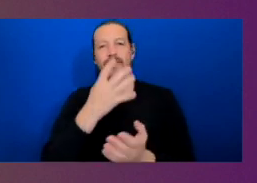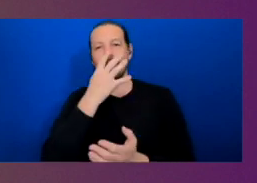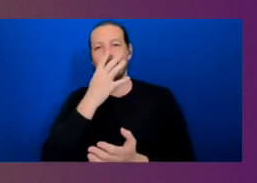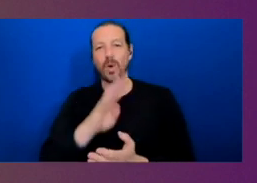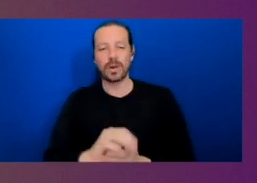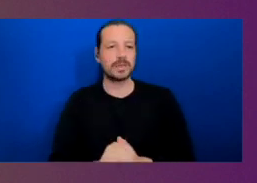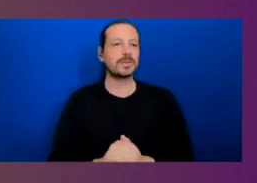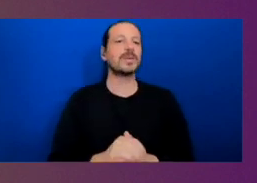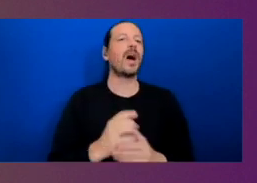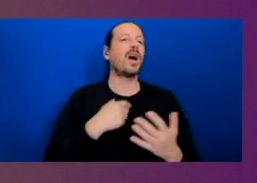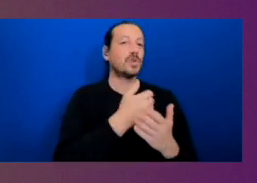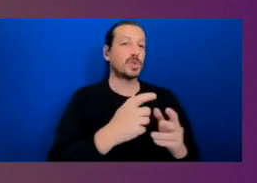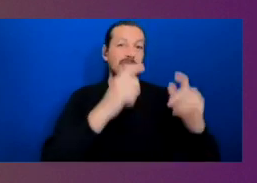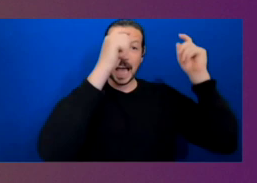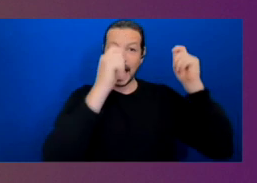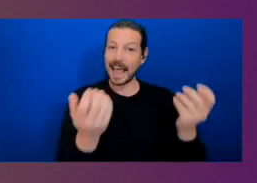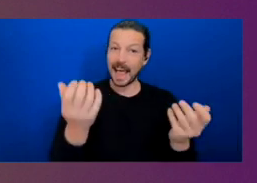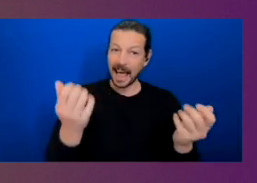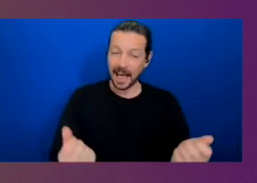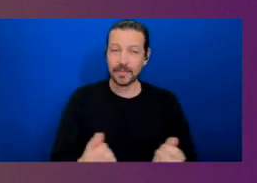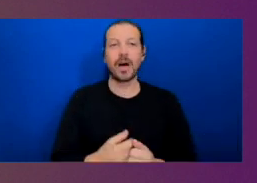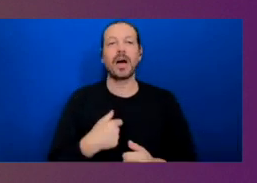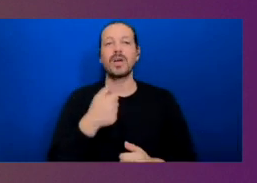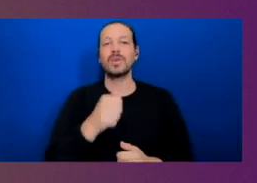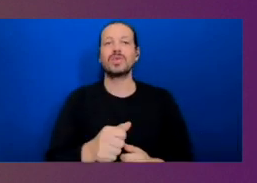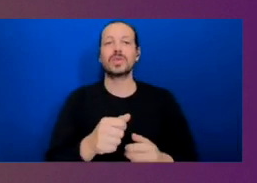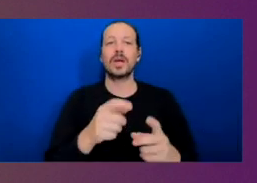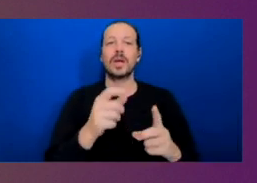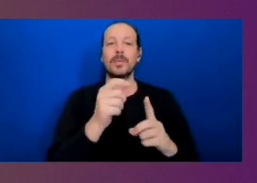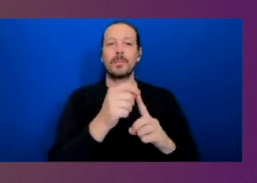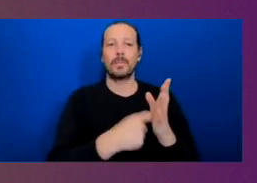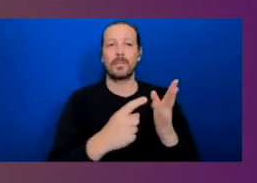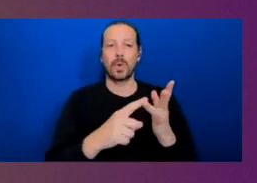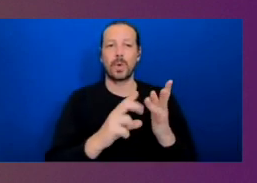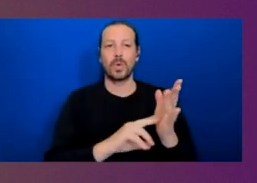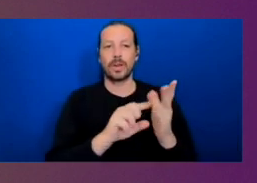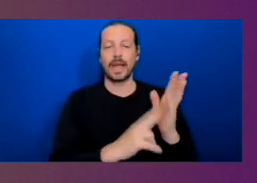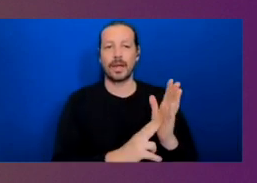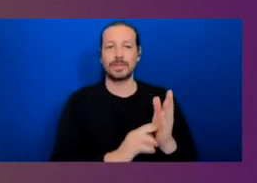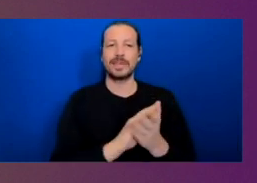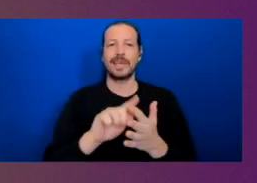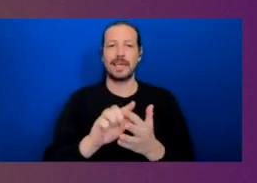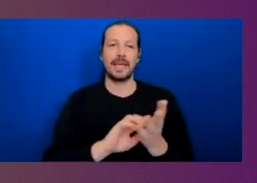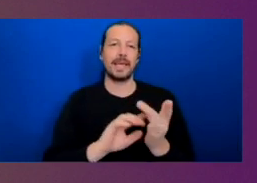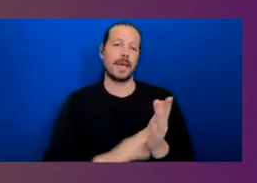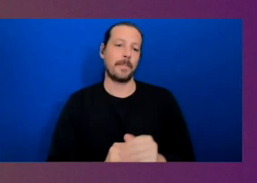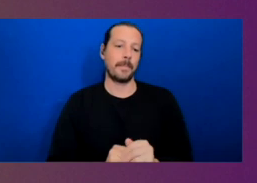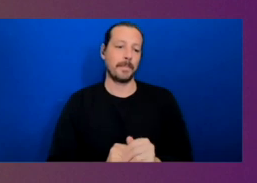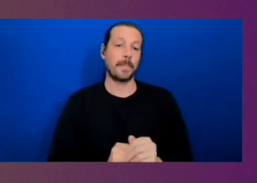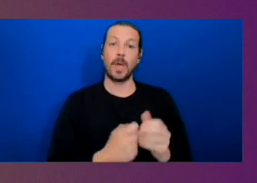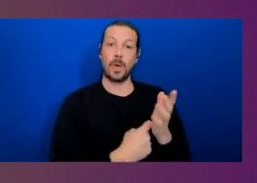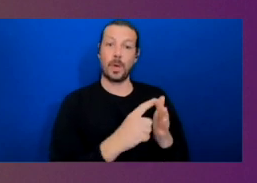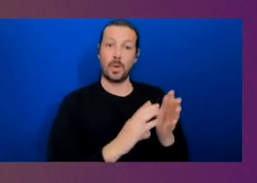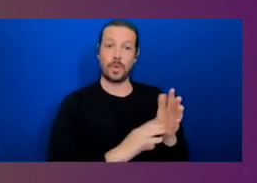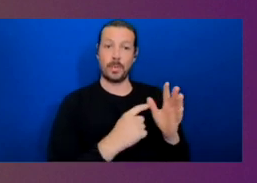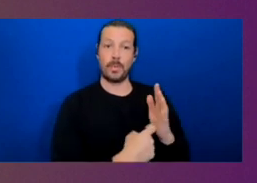him. Remarkable is the venture of Cerebral Palsy Alliance, and we have the backing from our principal